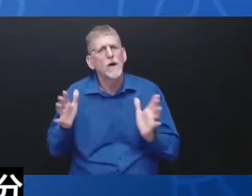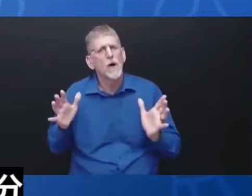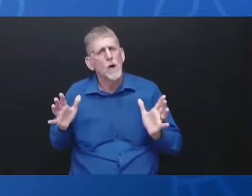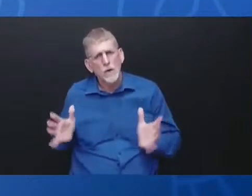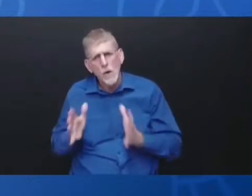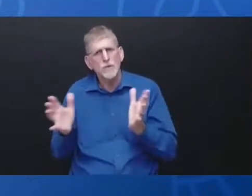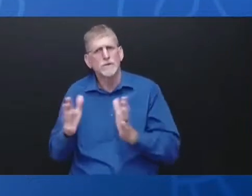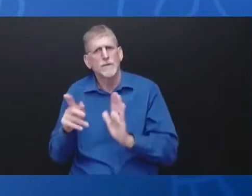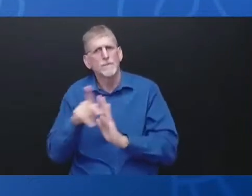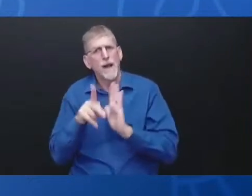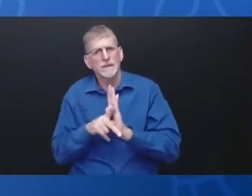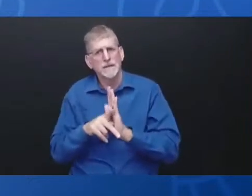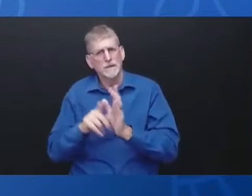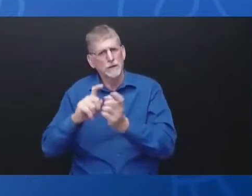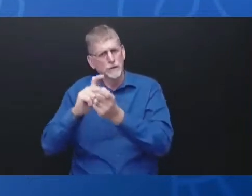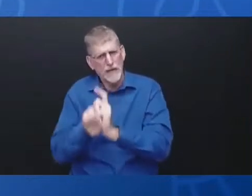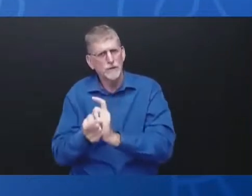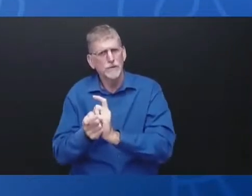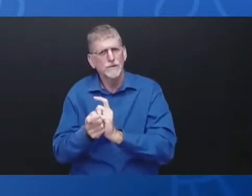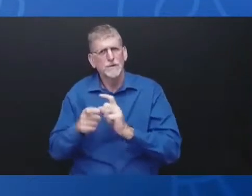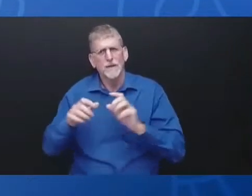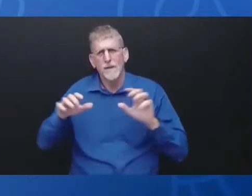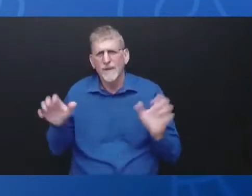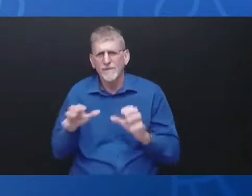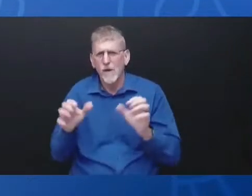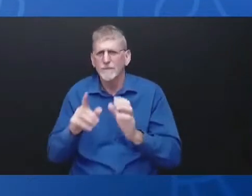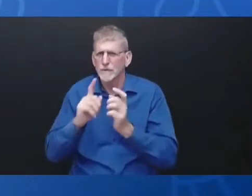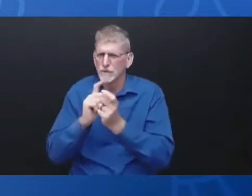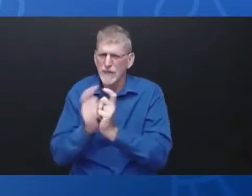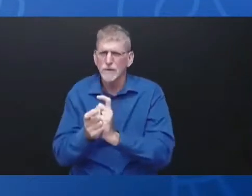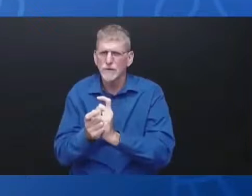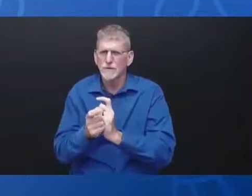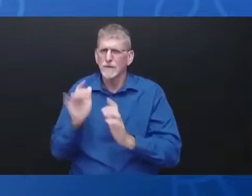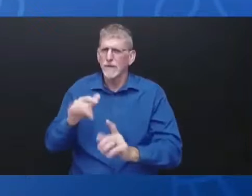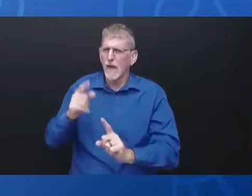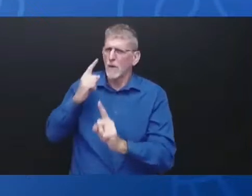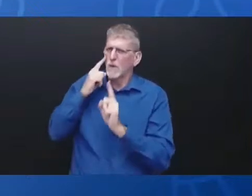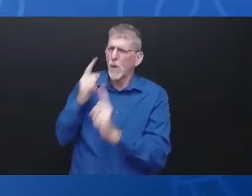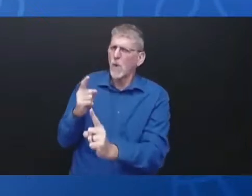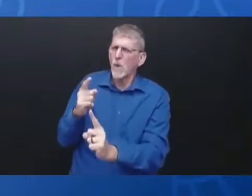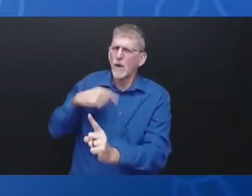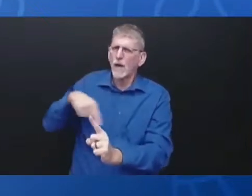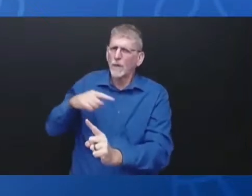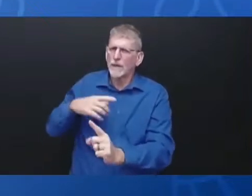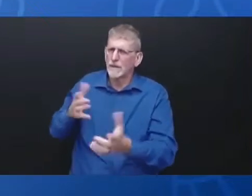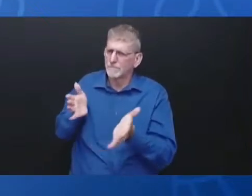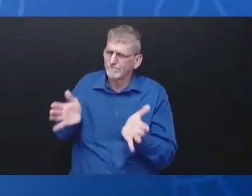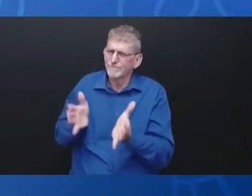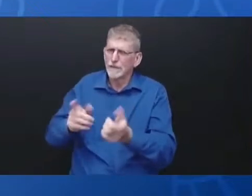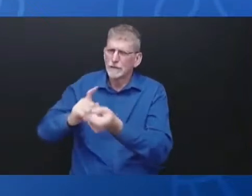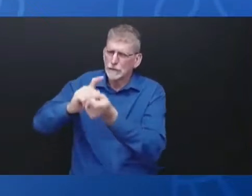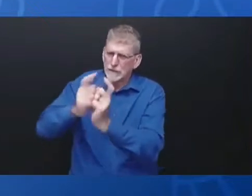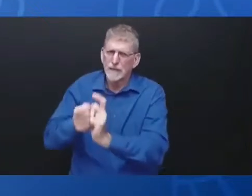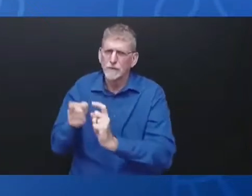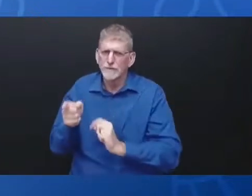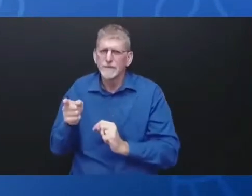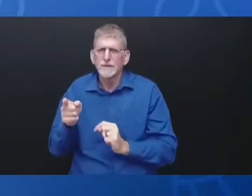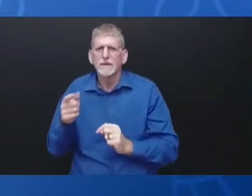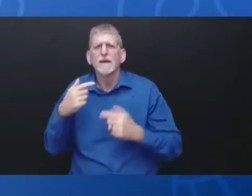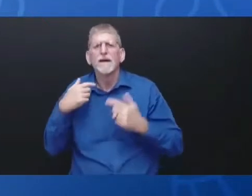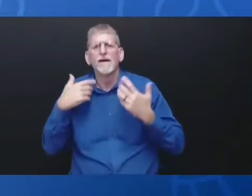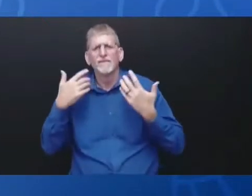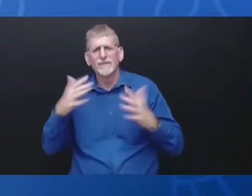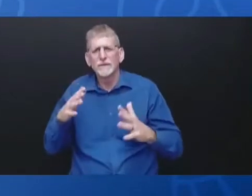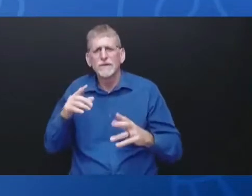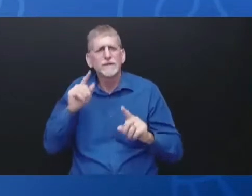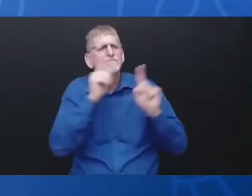that would be the point. The point is to encourage a change. What I've seen with the trips we've made with